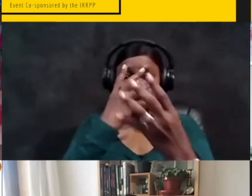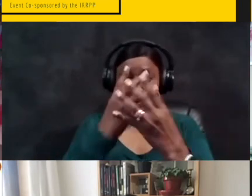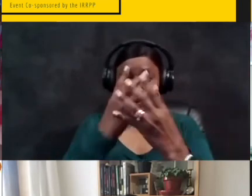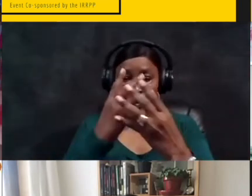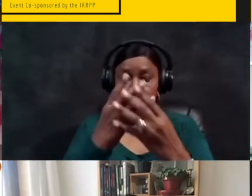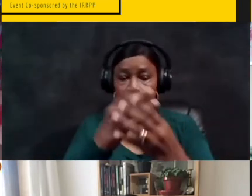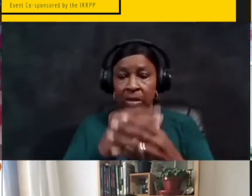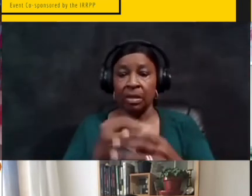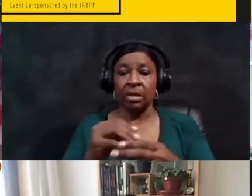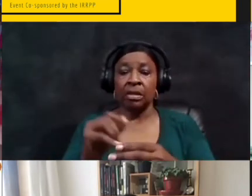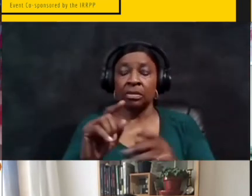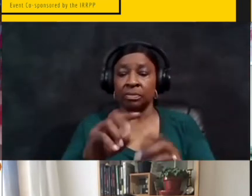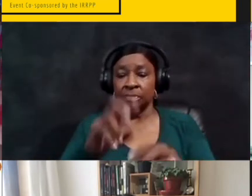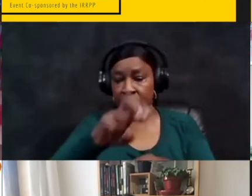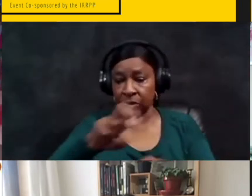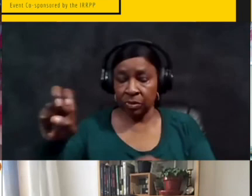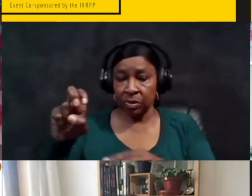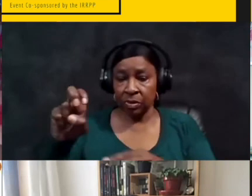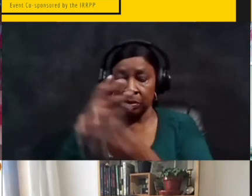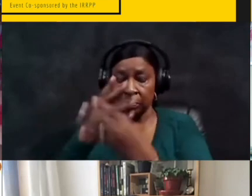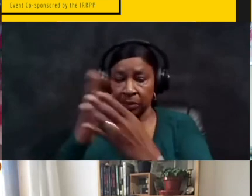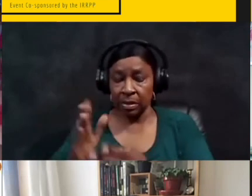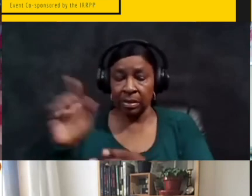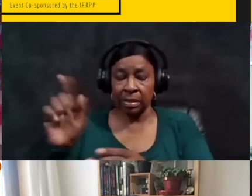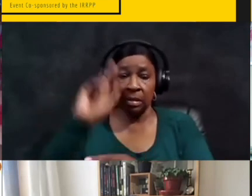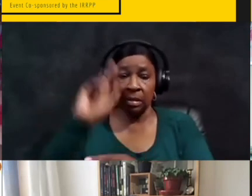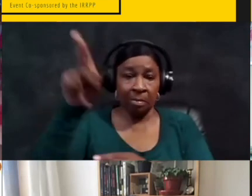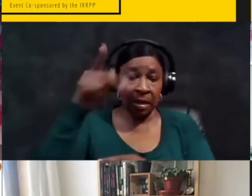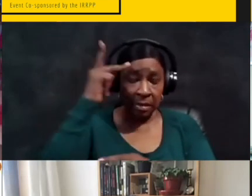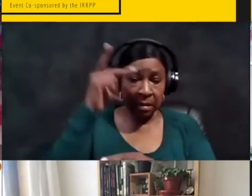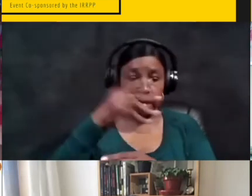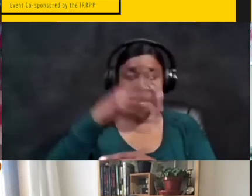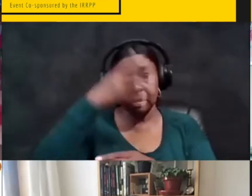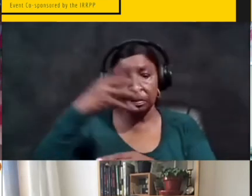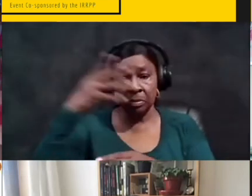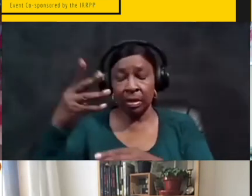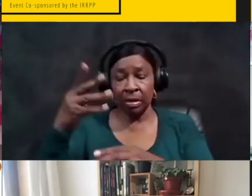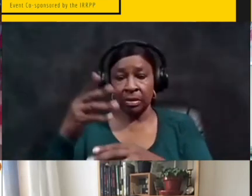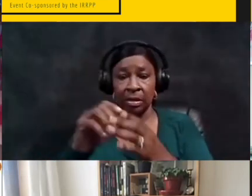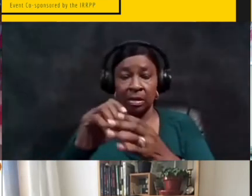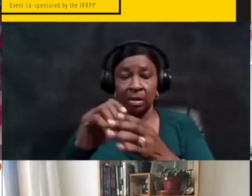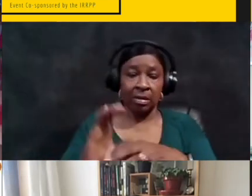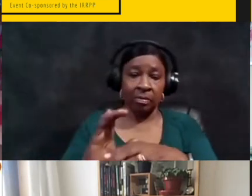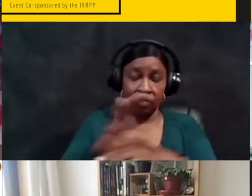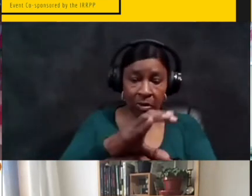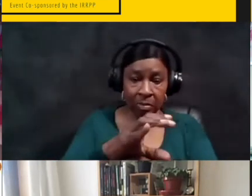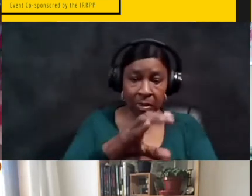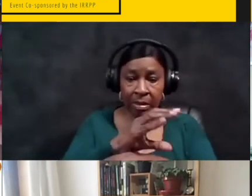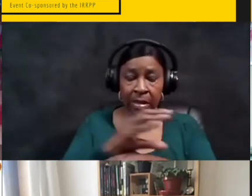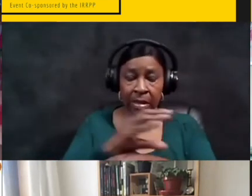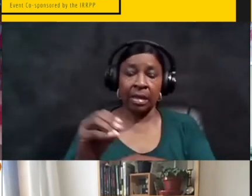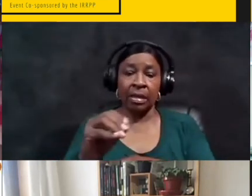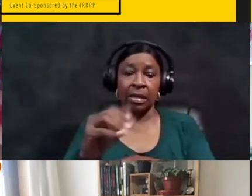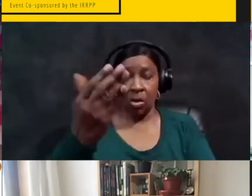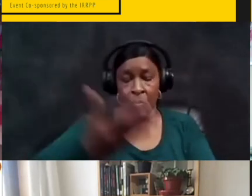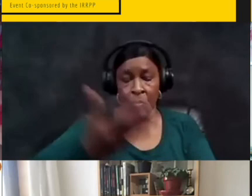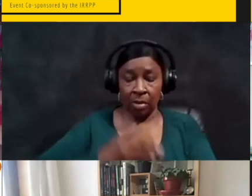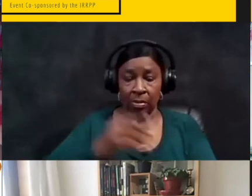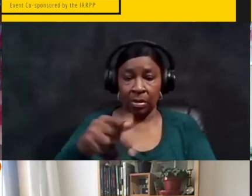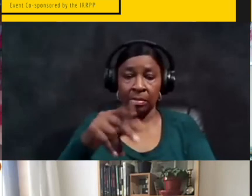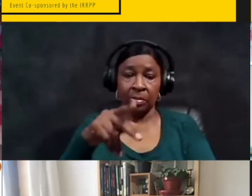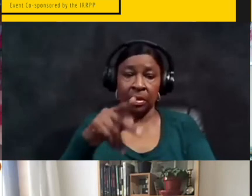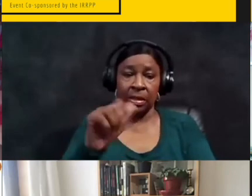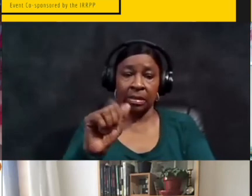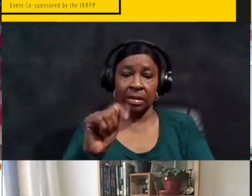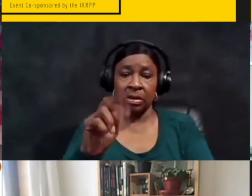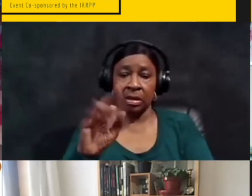Deportation to Prison, The Politics of Immigration Enforcement in Post-Civil Rights America. So welcome to Patricia, and she's gonna serve